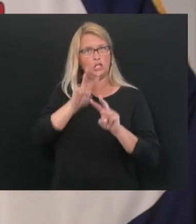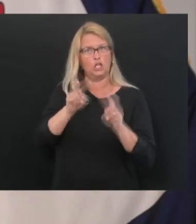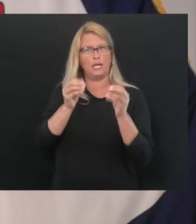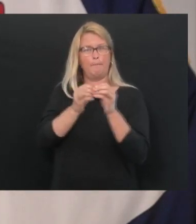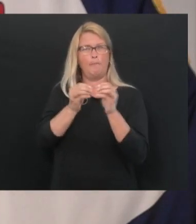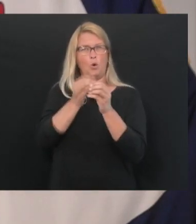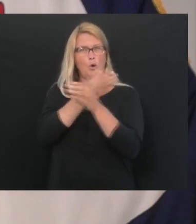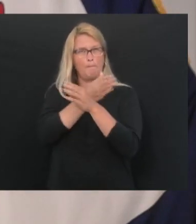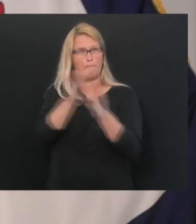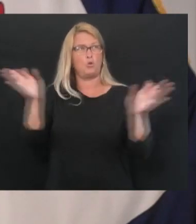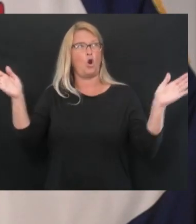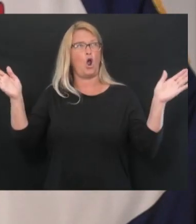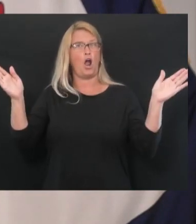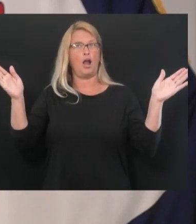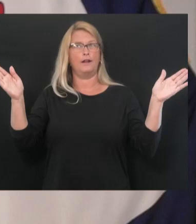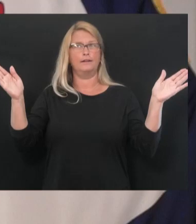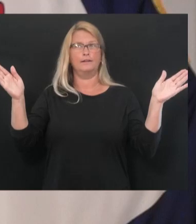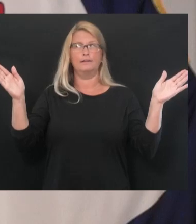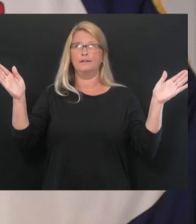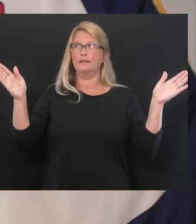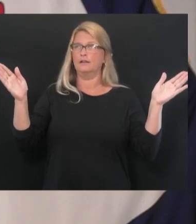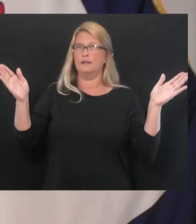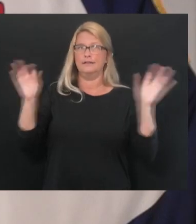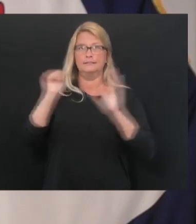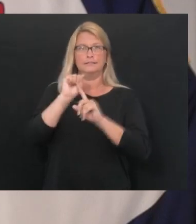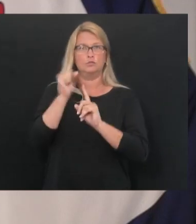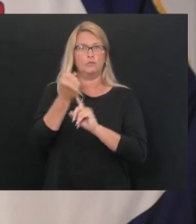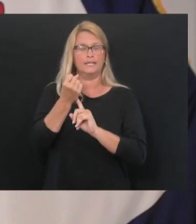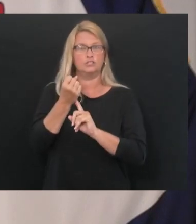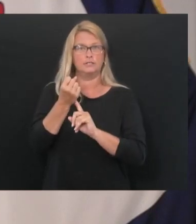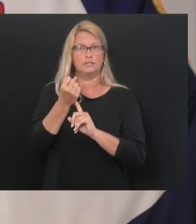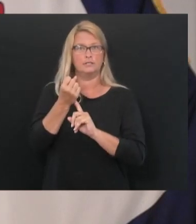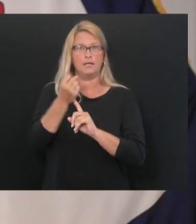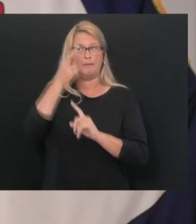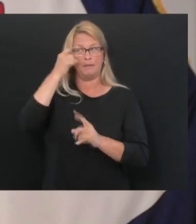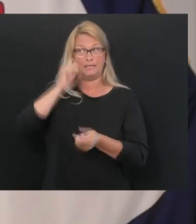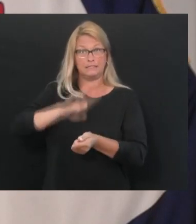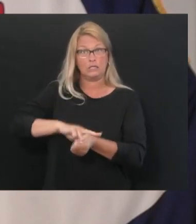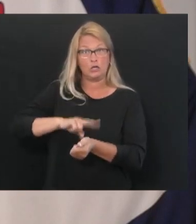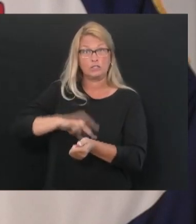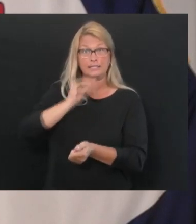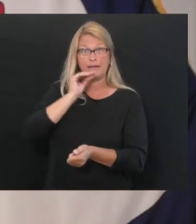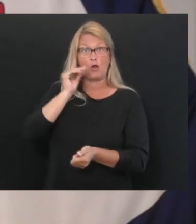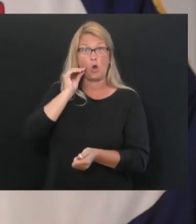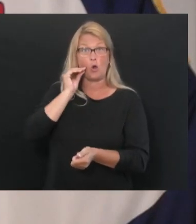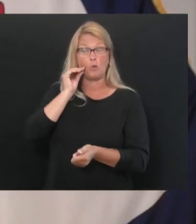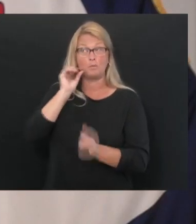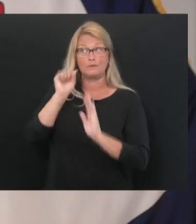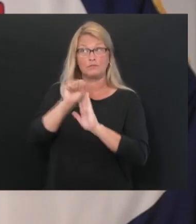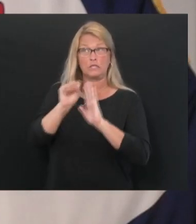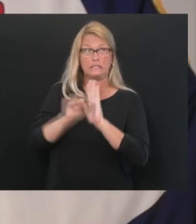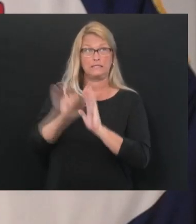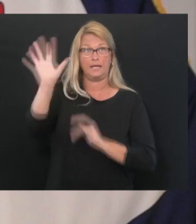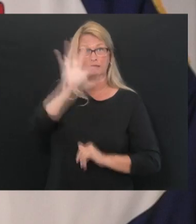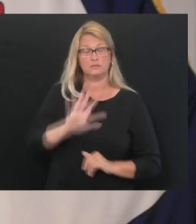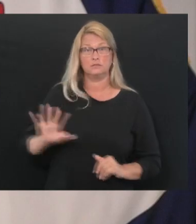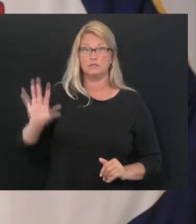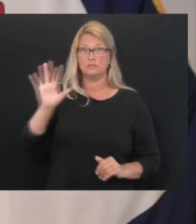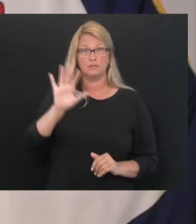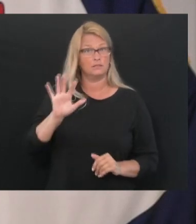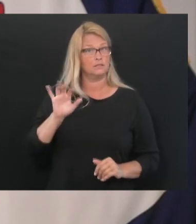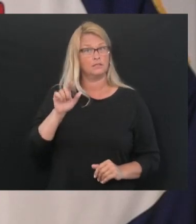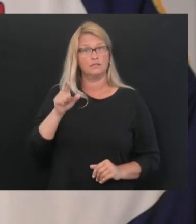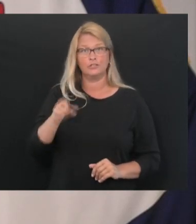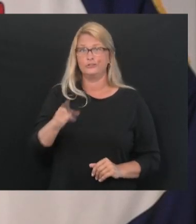or more comprehensive thing because of the situation that's going on within our nursing homes statewide? Man, you're splitting